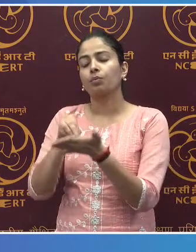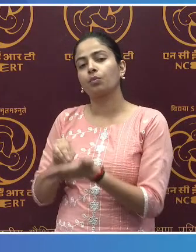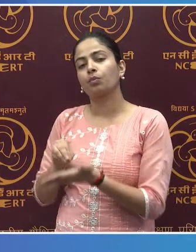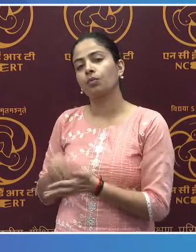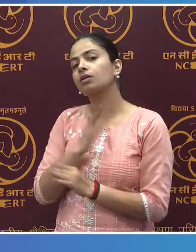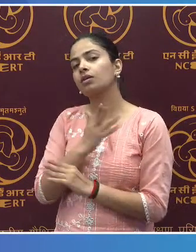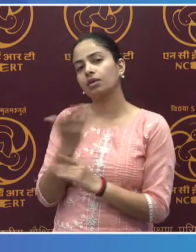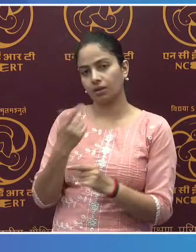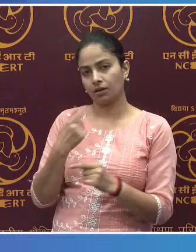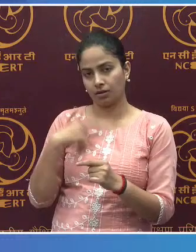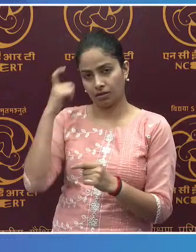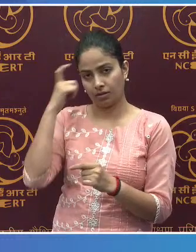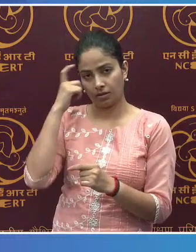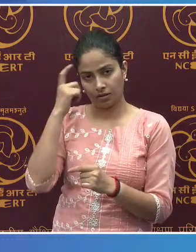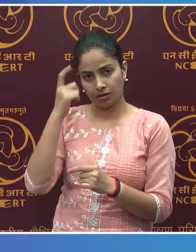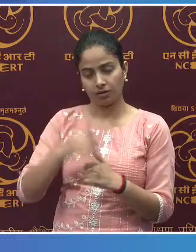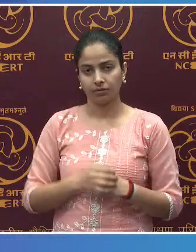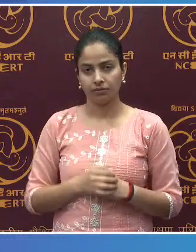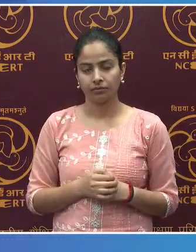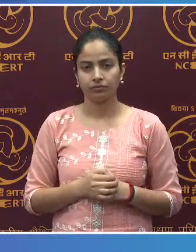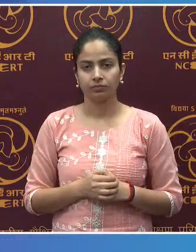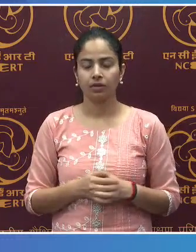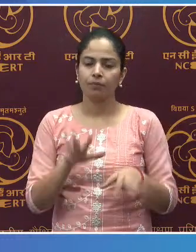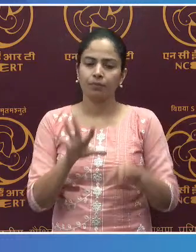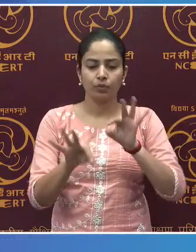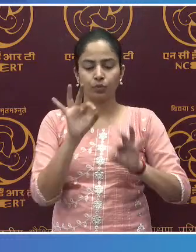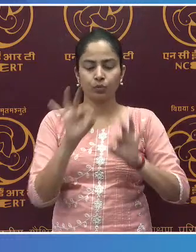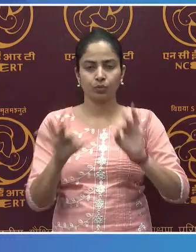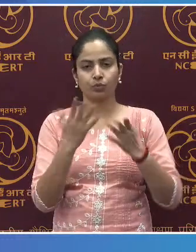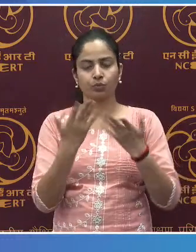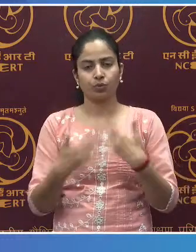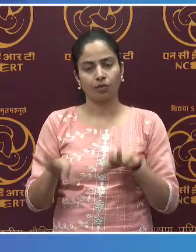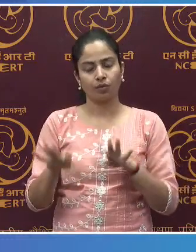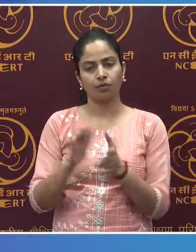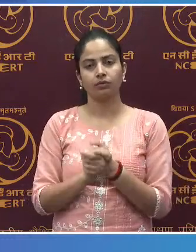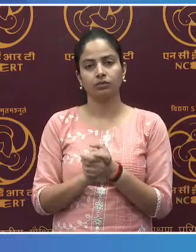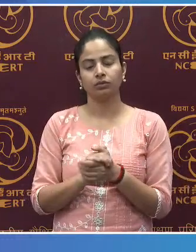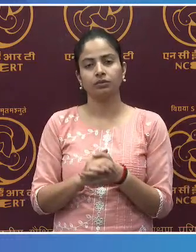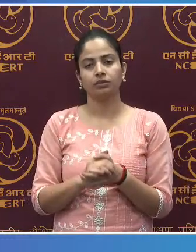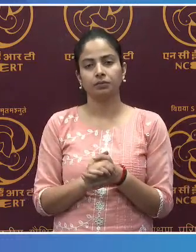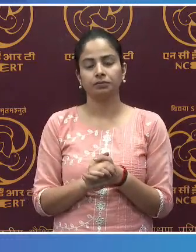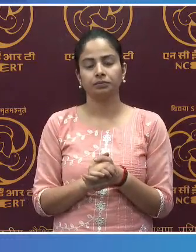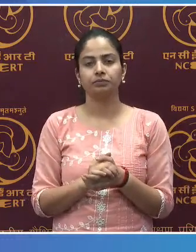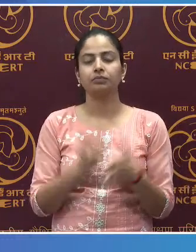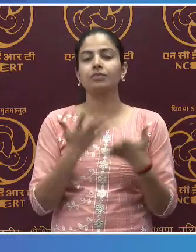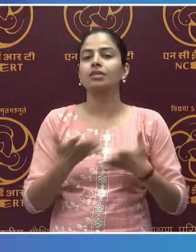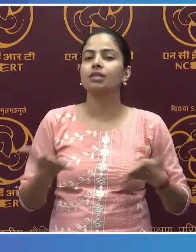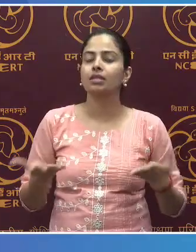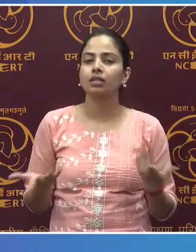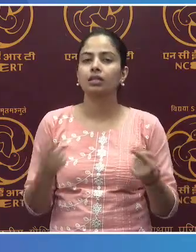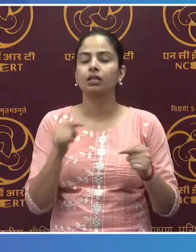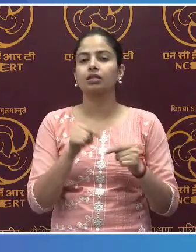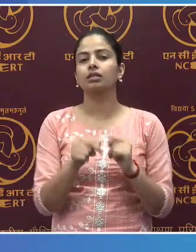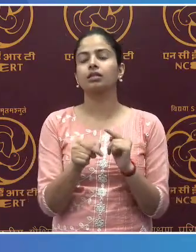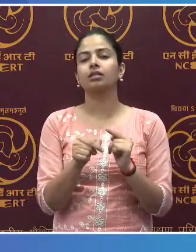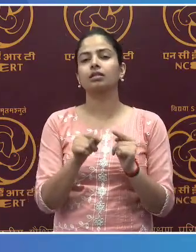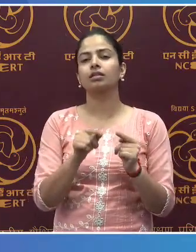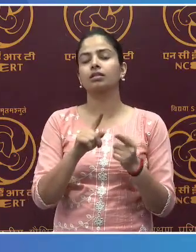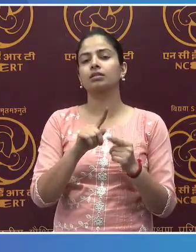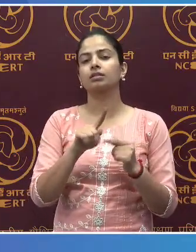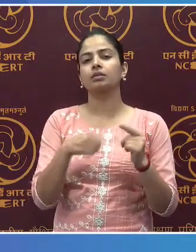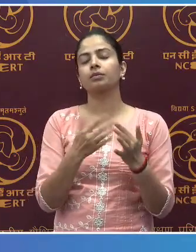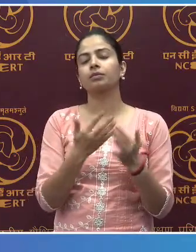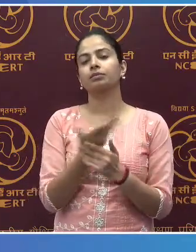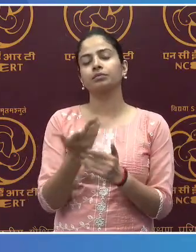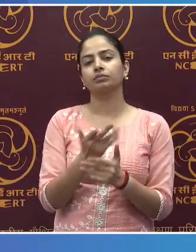And whenever you talk about the most important, then the idea of core essentials comes, the things which are very pertinent, the things are very